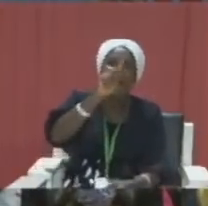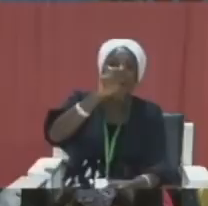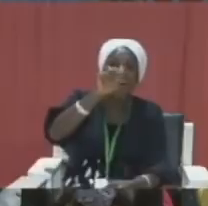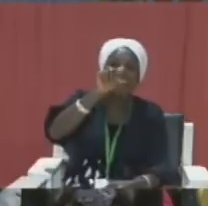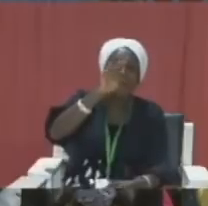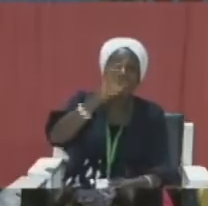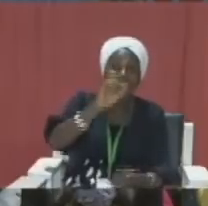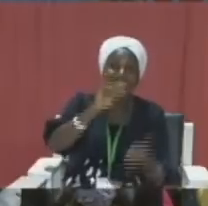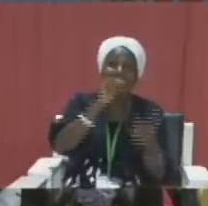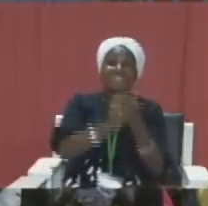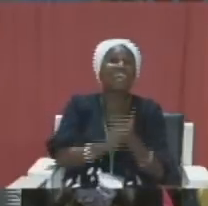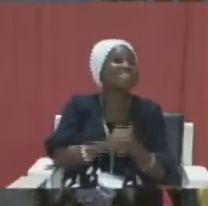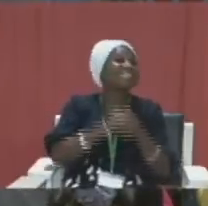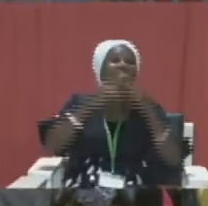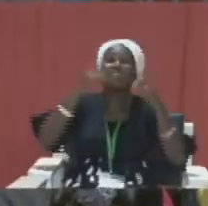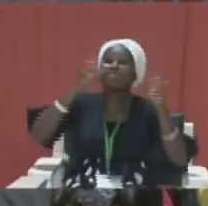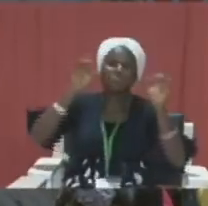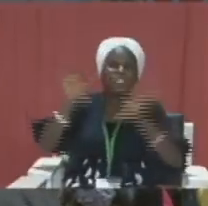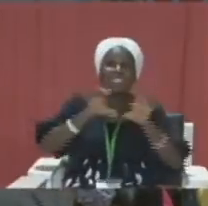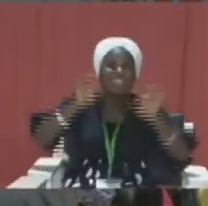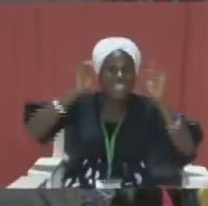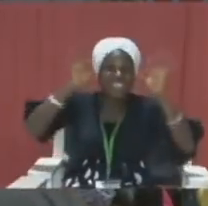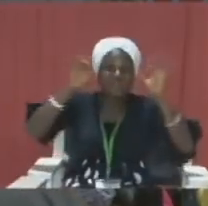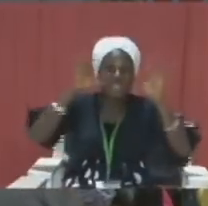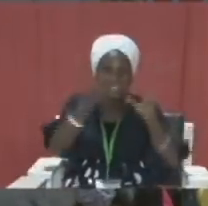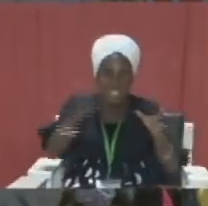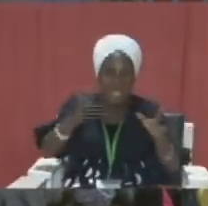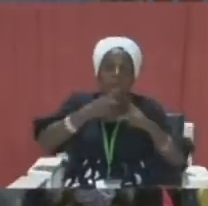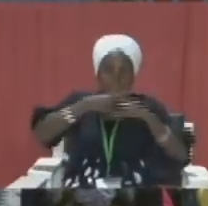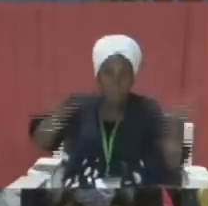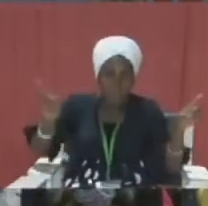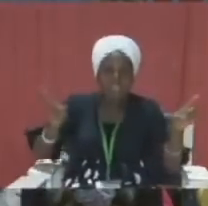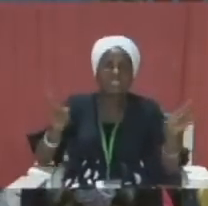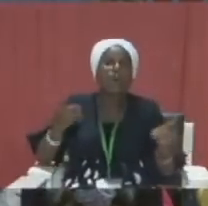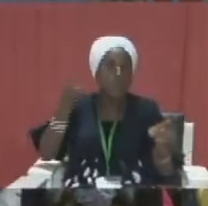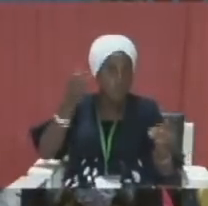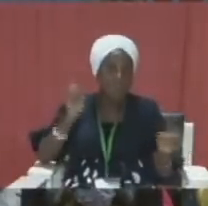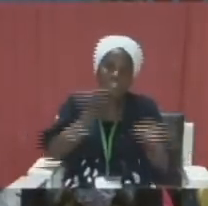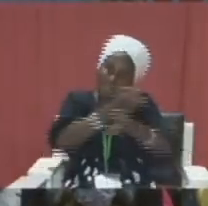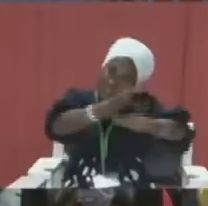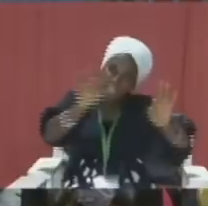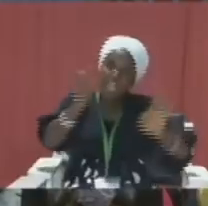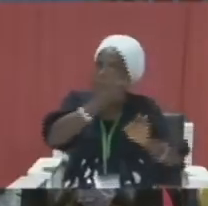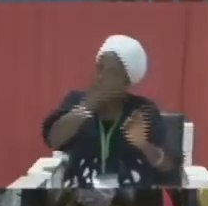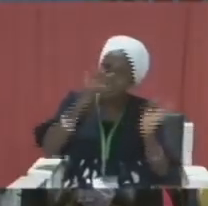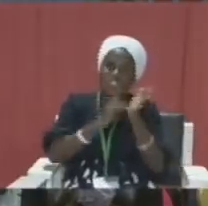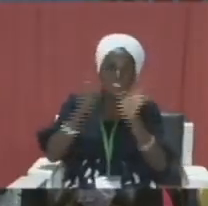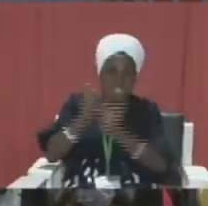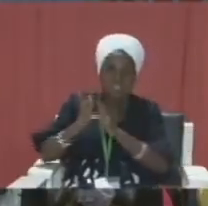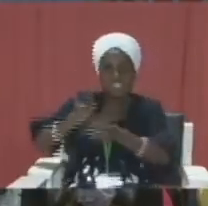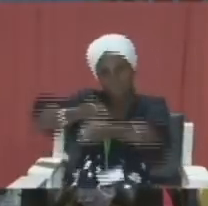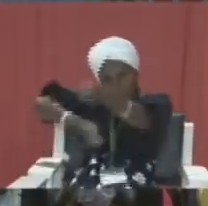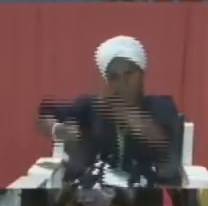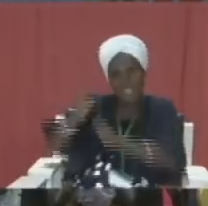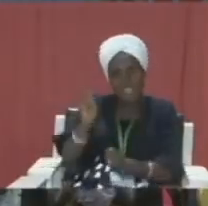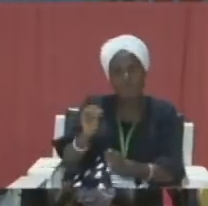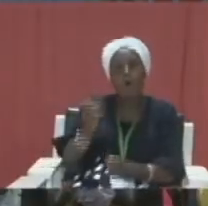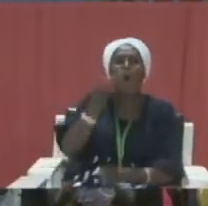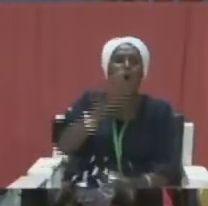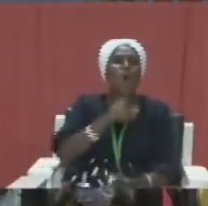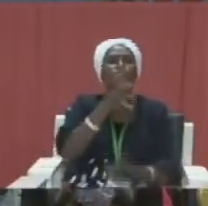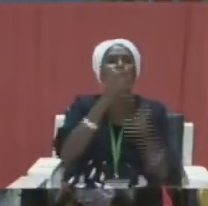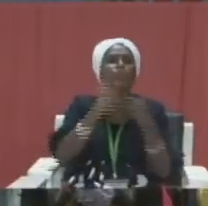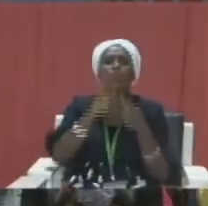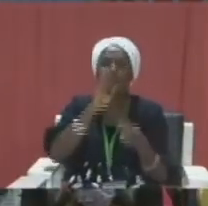crimes but was forgiven because Jesus replaced him, or you want to be the thief on the